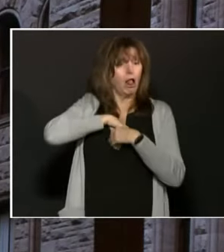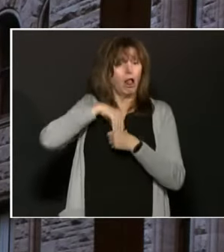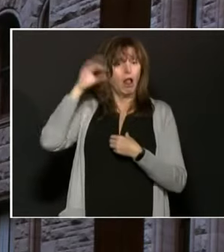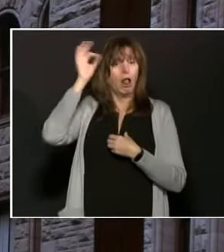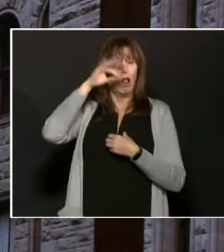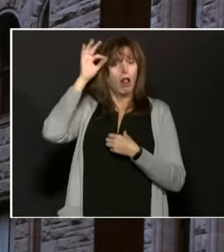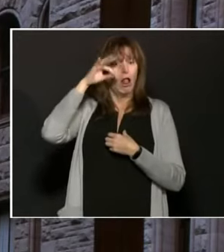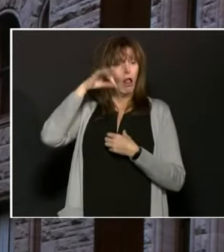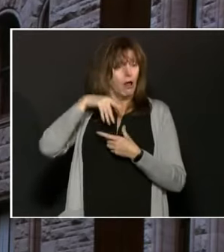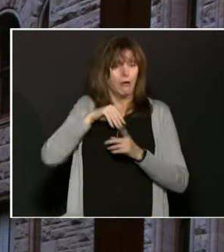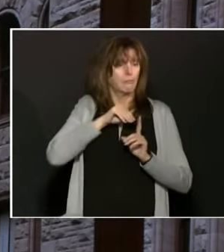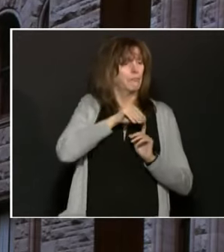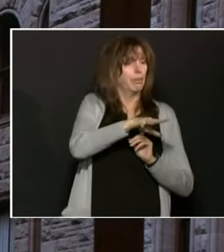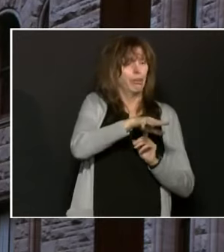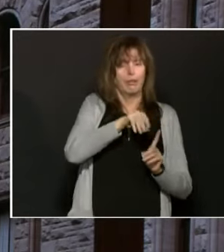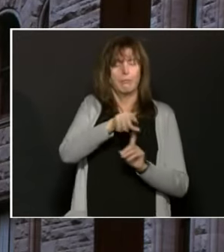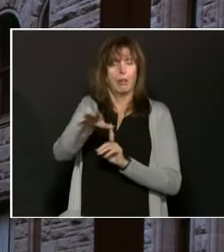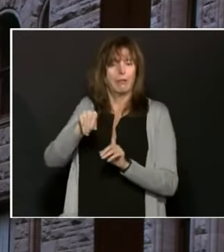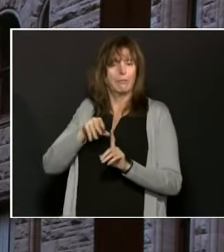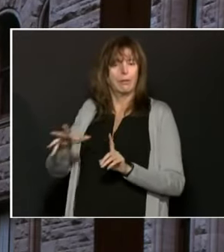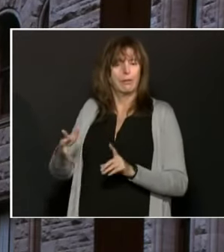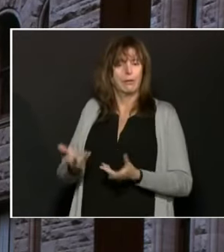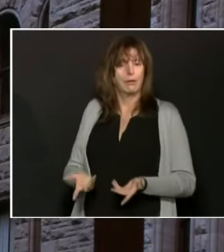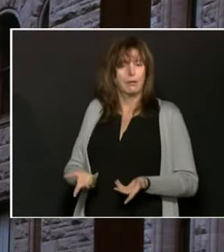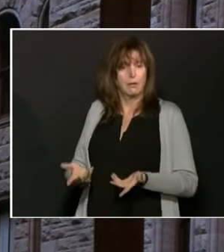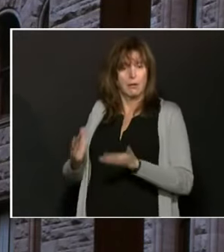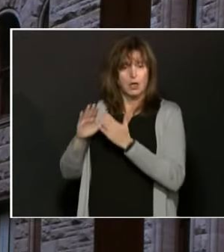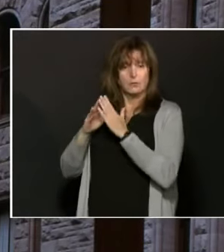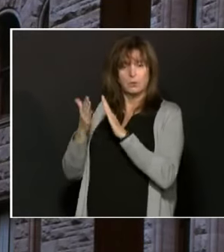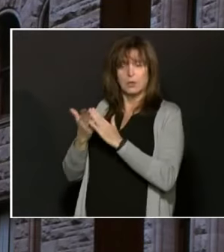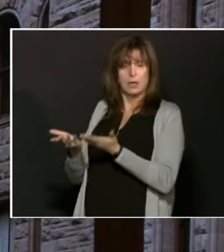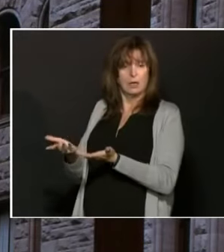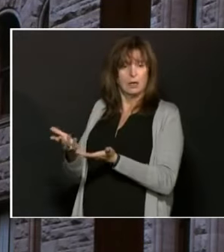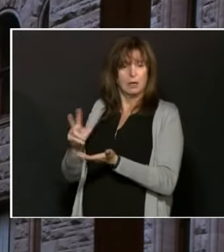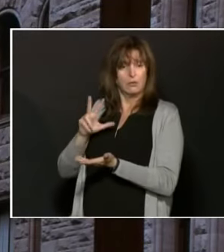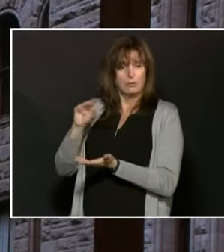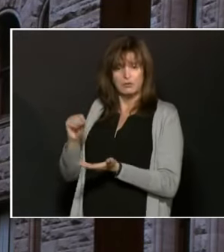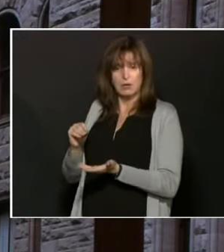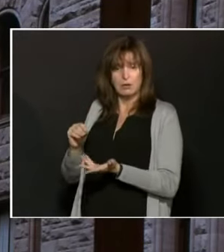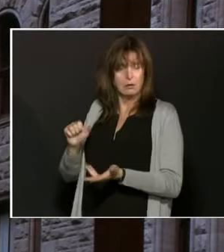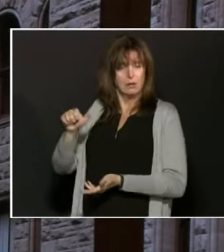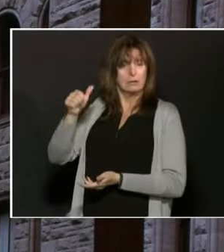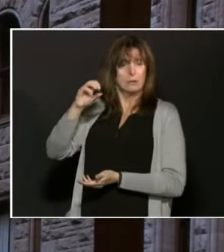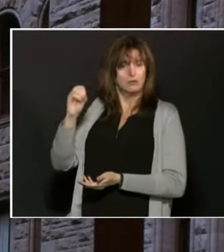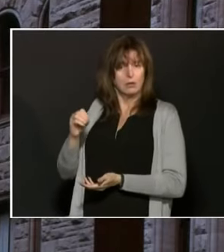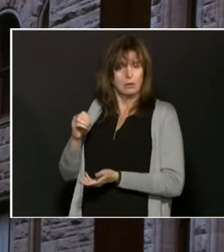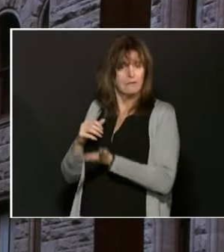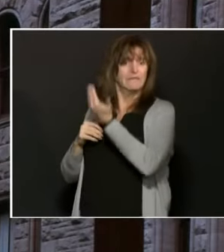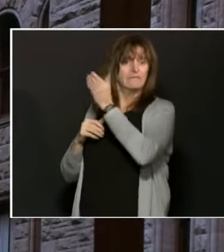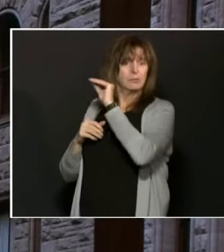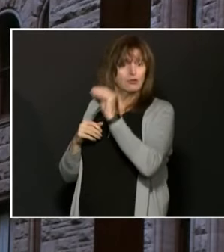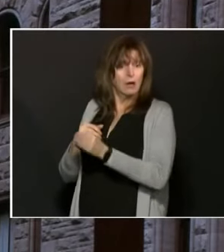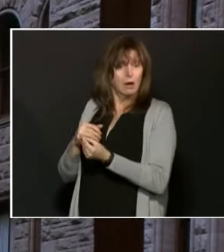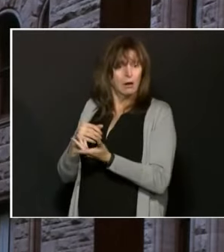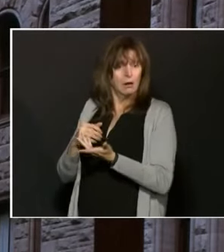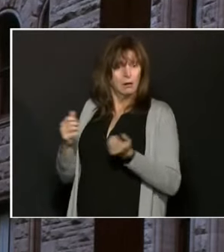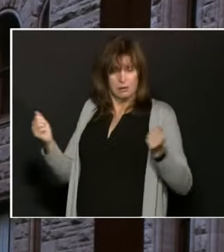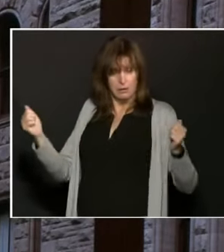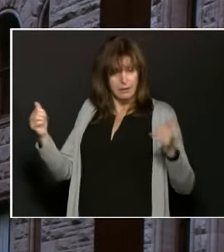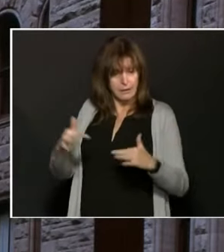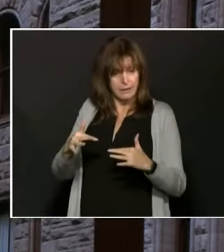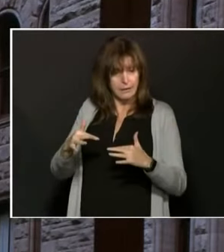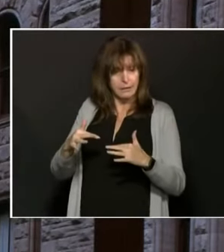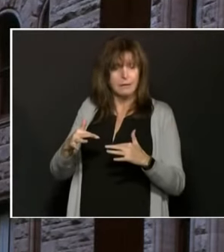of 3, 4, 5, 10, 15%, there's a good chance there's a lot of people. If you're in a setting, someone's going to be there who will be doing